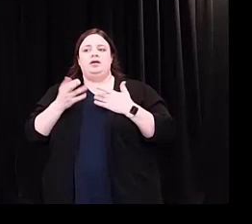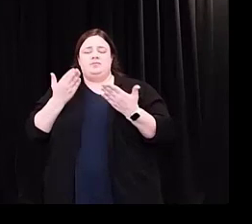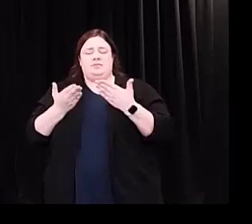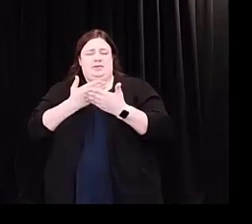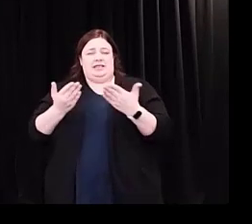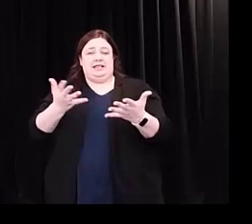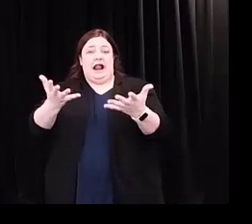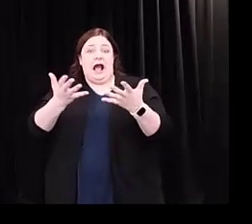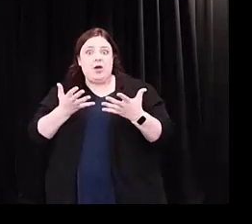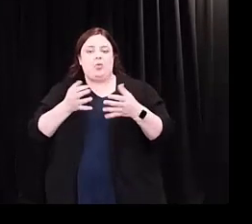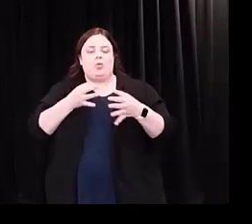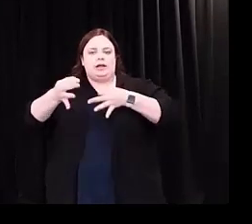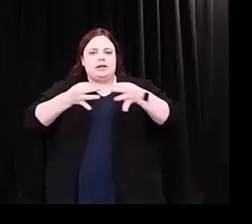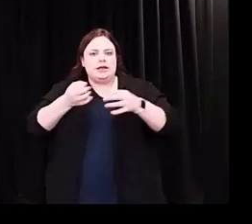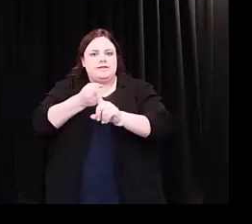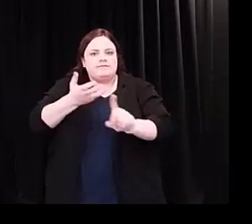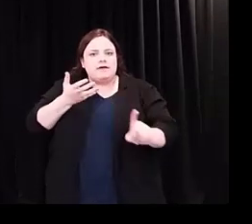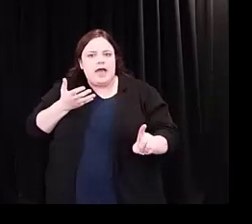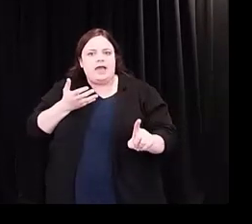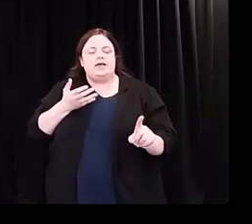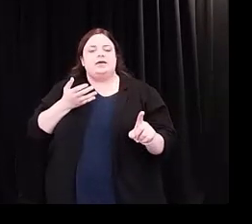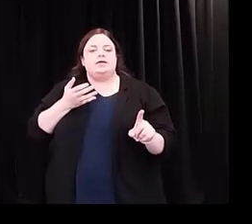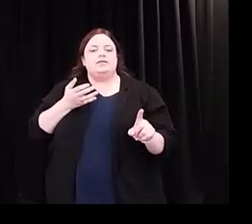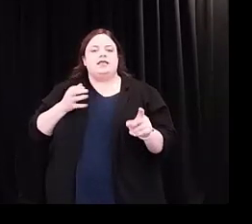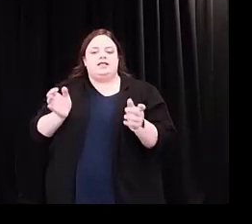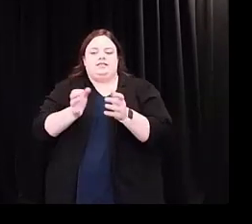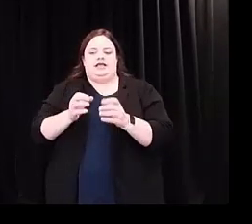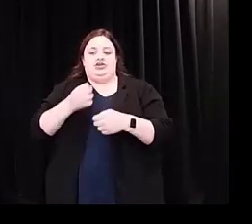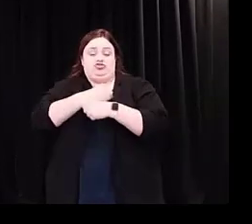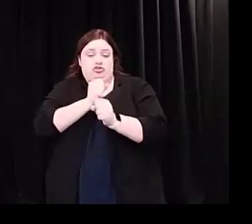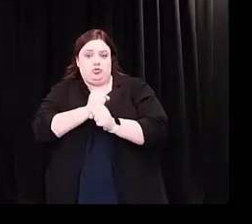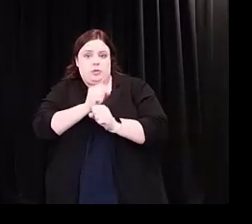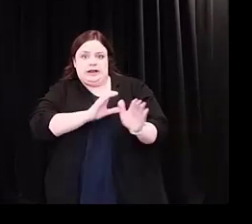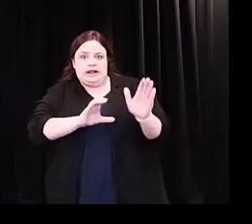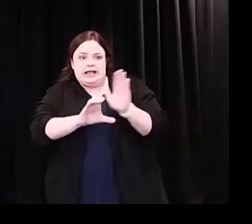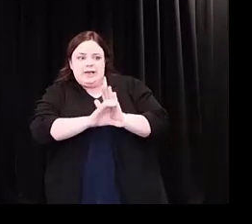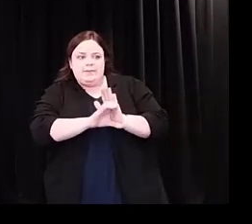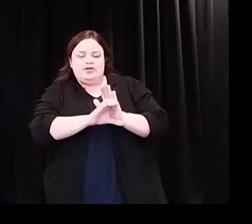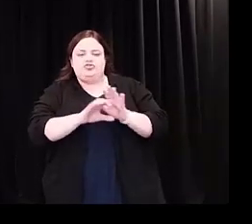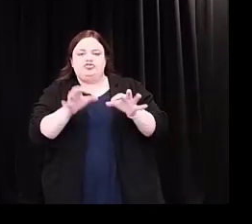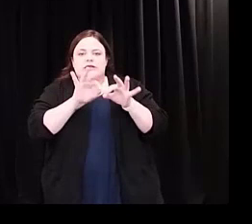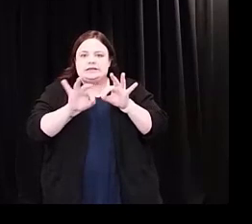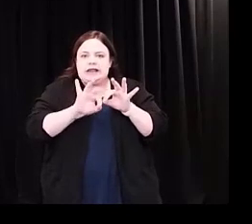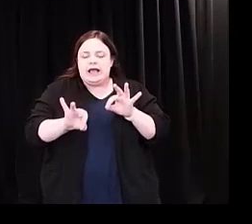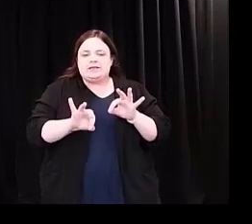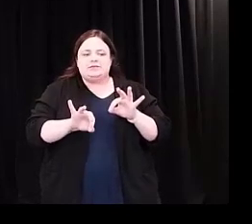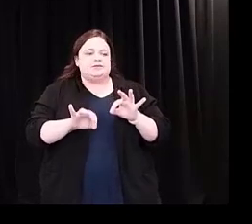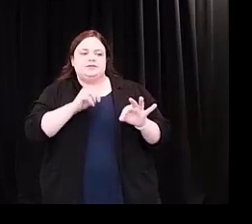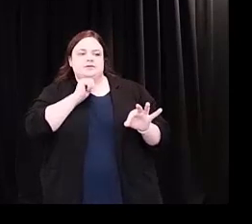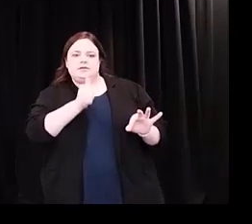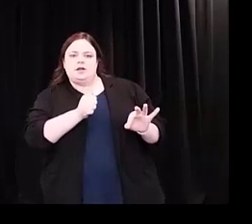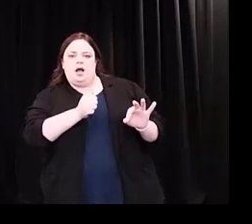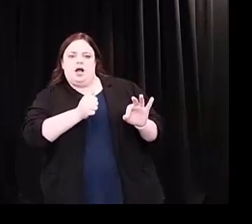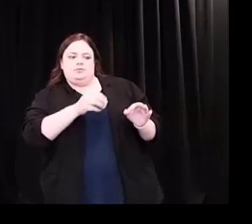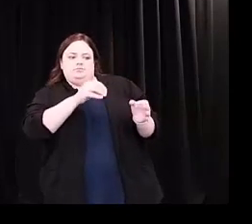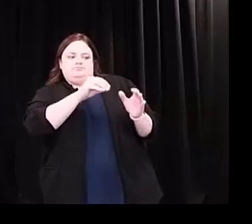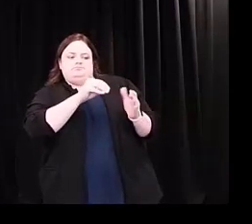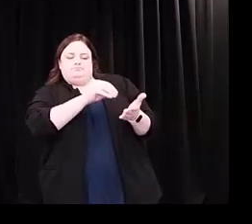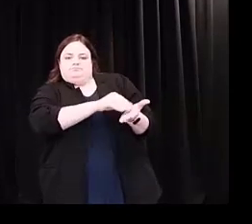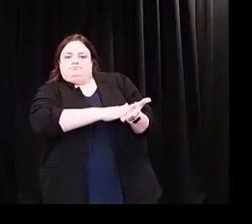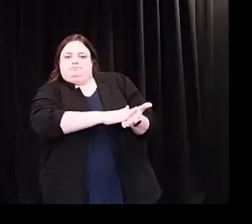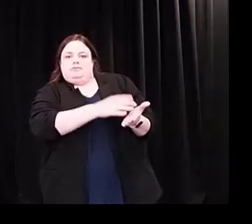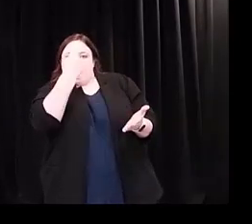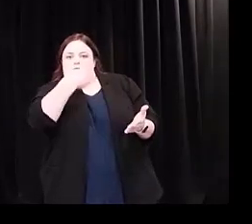to convey that the generated image text, alt text, does not put in there for